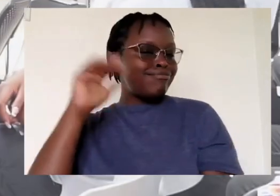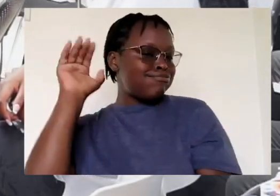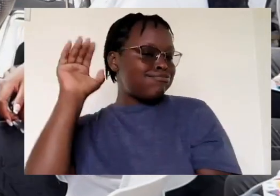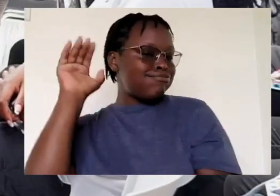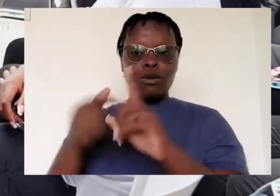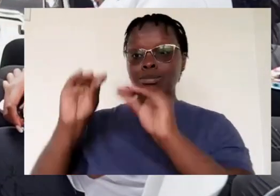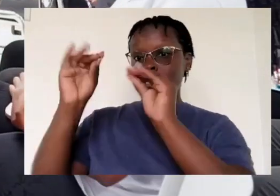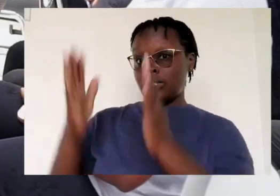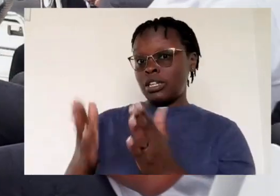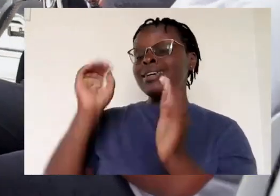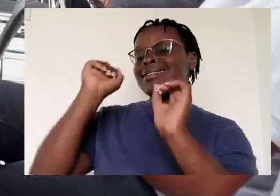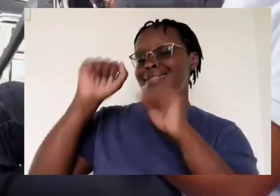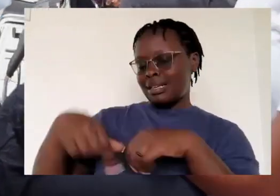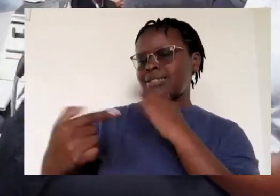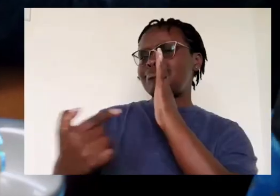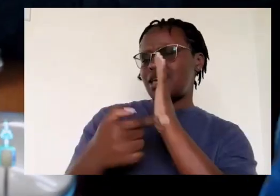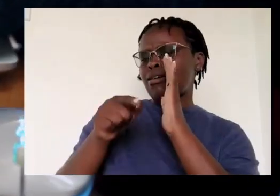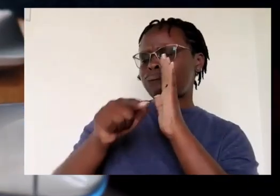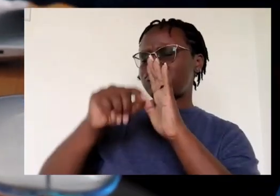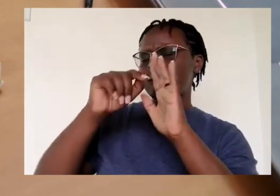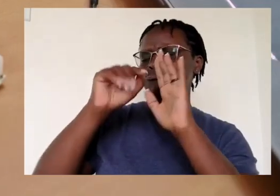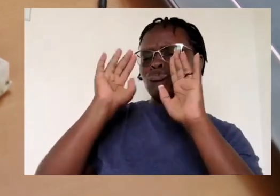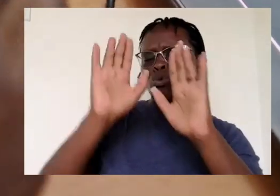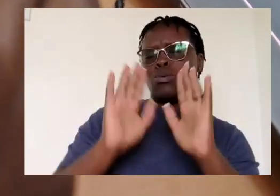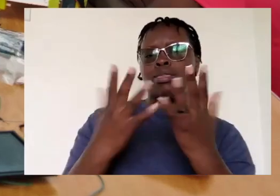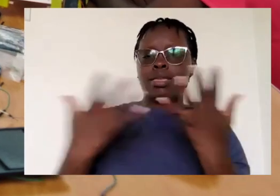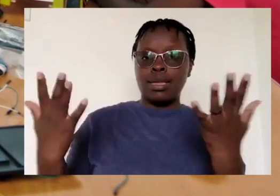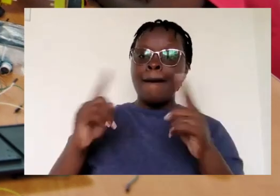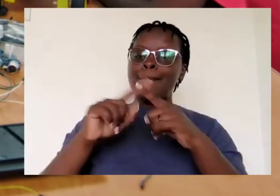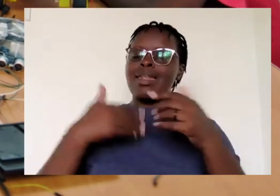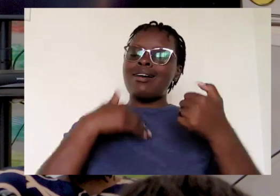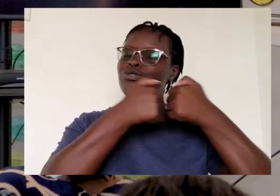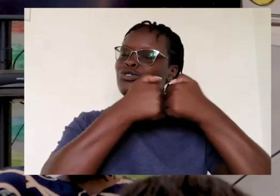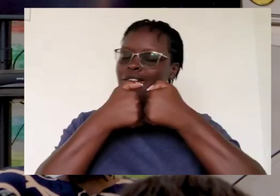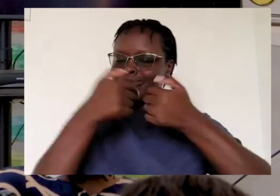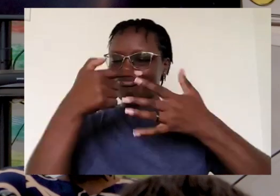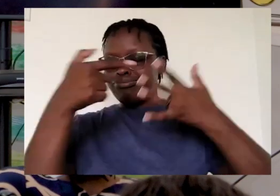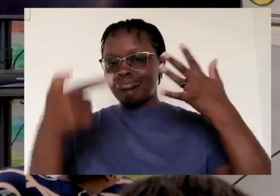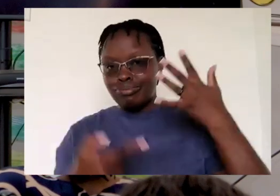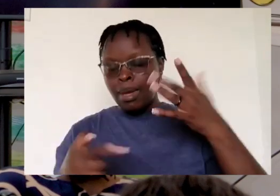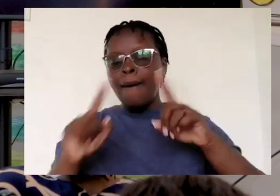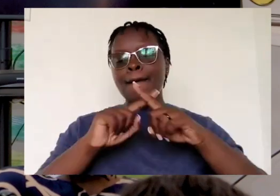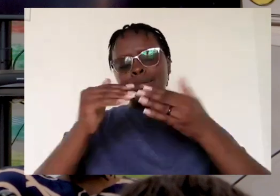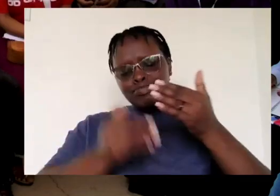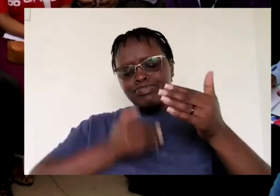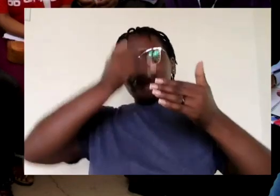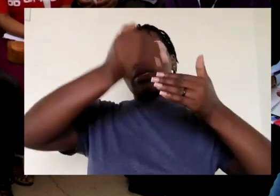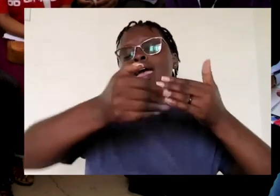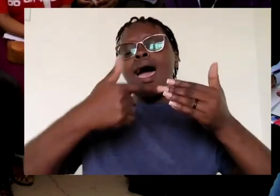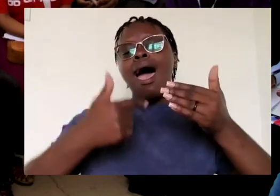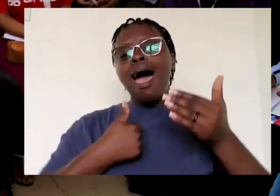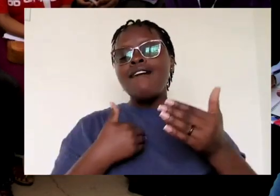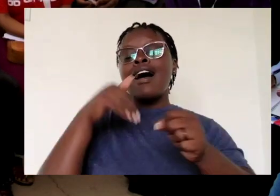Listening to teachers, it's clear that while technology is a powerful tool in education, there are challenges that need to be addressed. But beyond